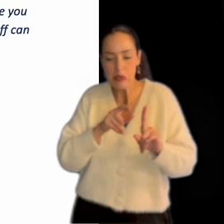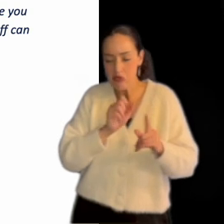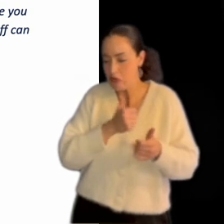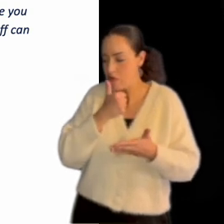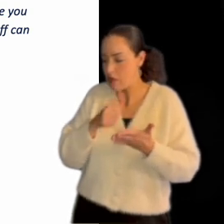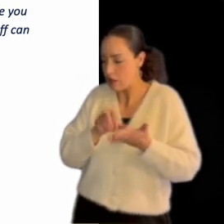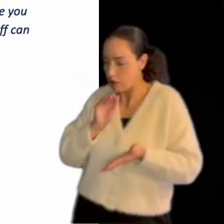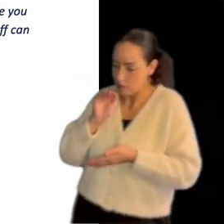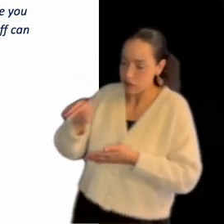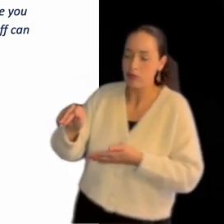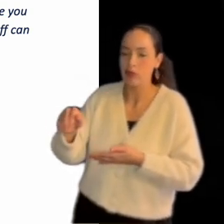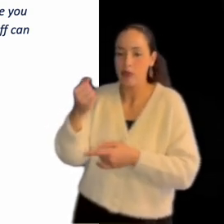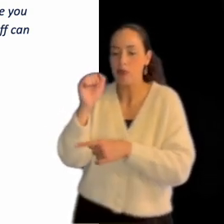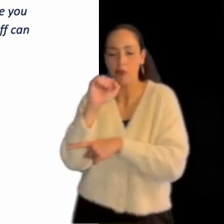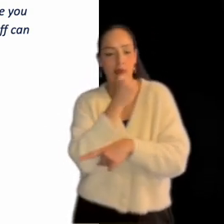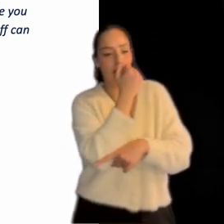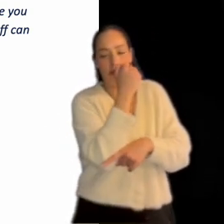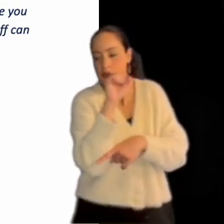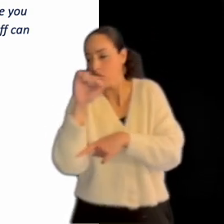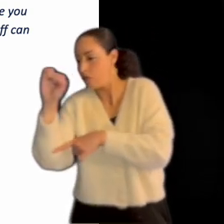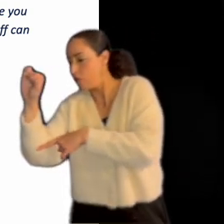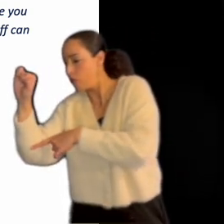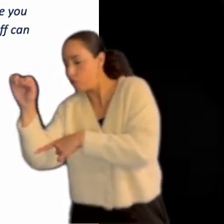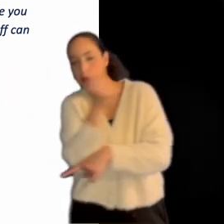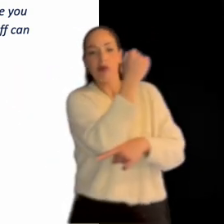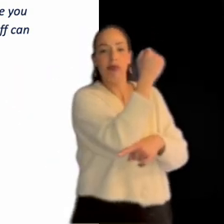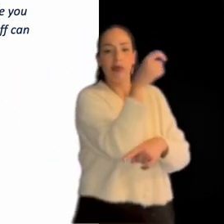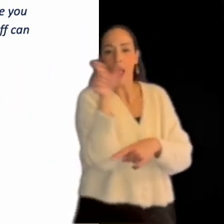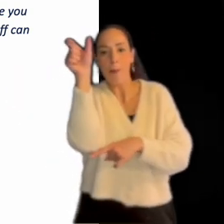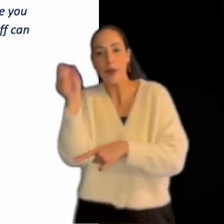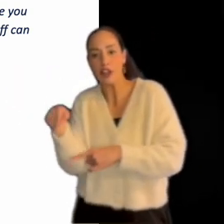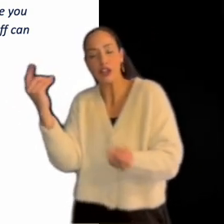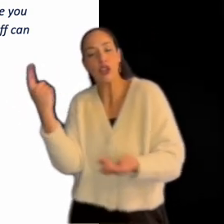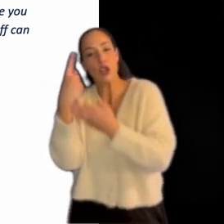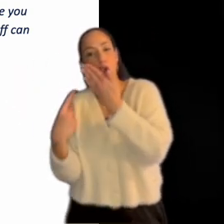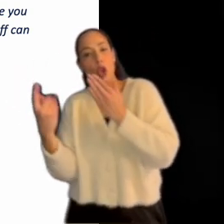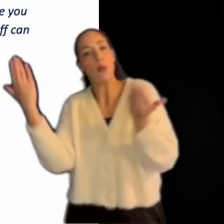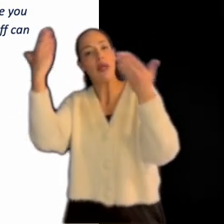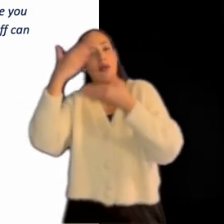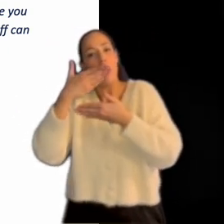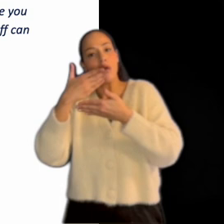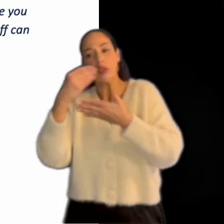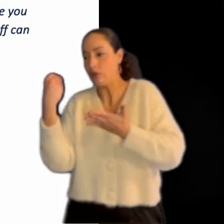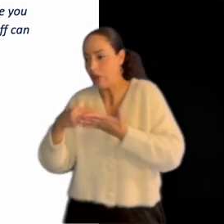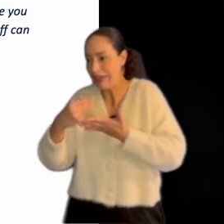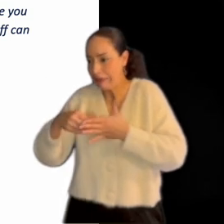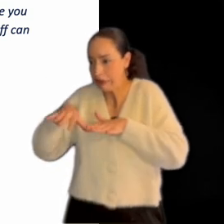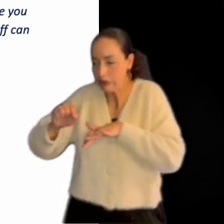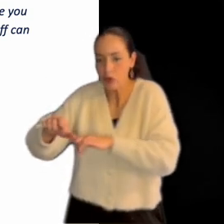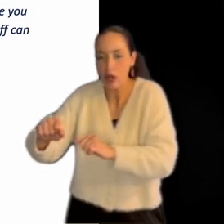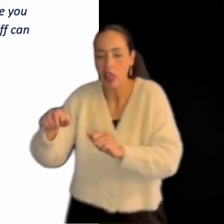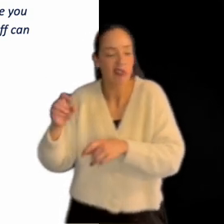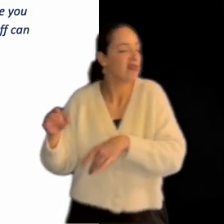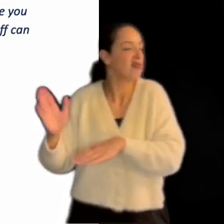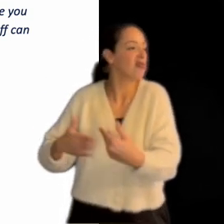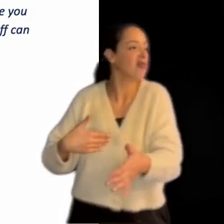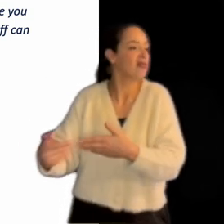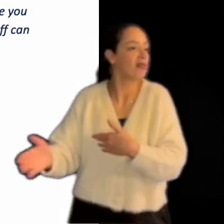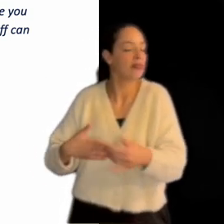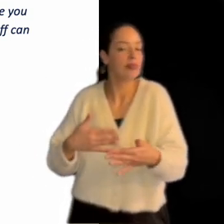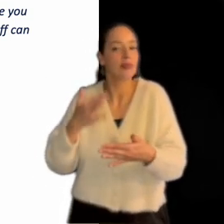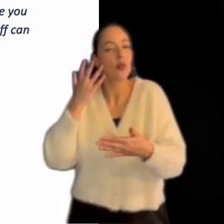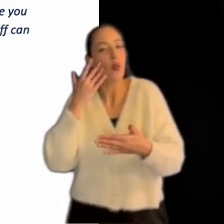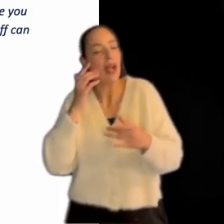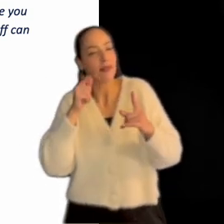alone again in both their darkness and their financial struggle. When I shared these observations with the organisation,